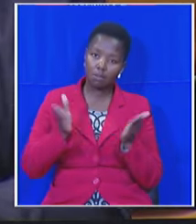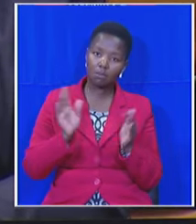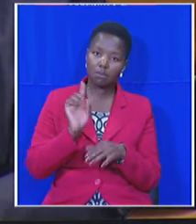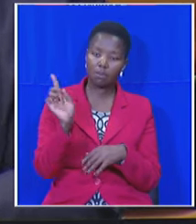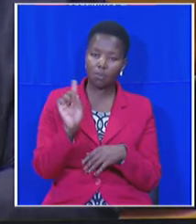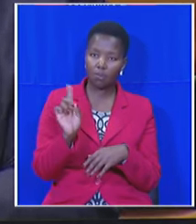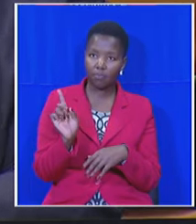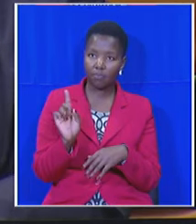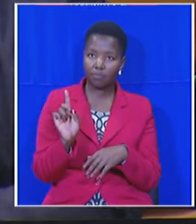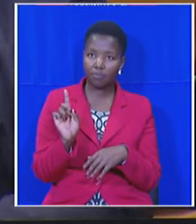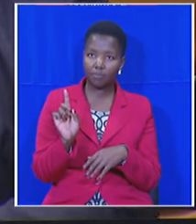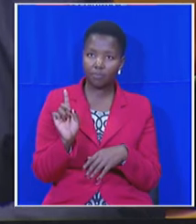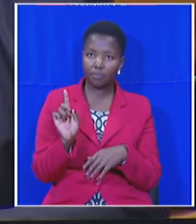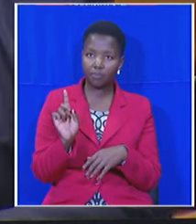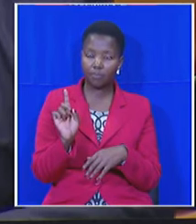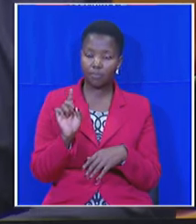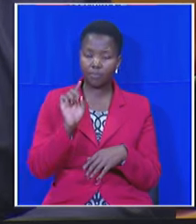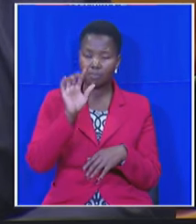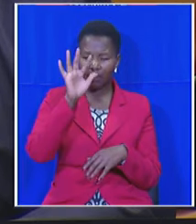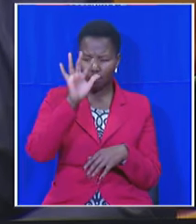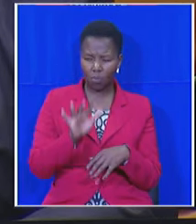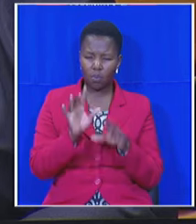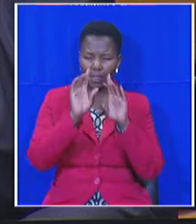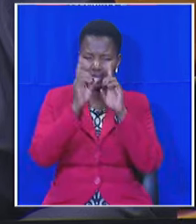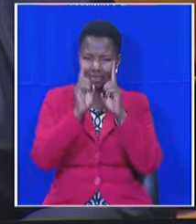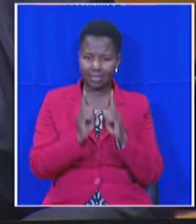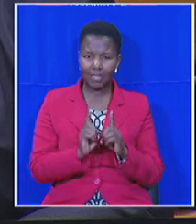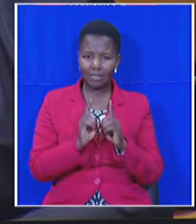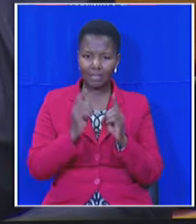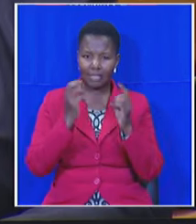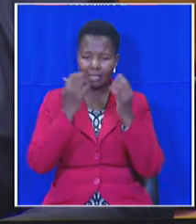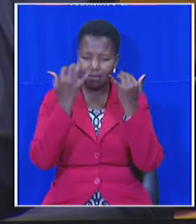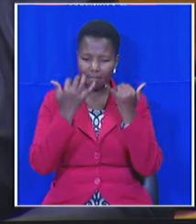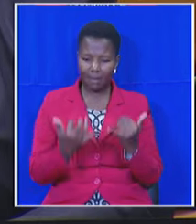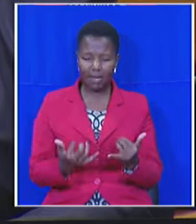that the whole schedule of the vote be agreed to.